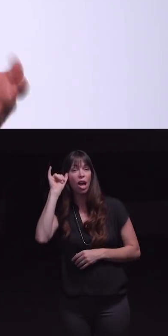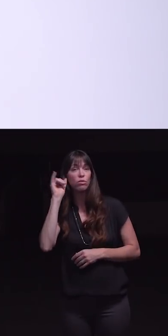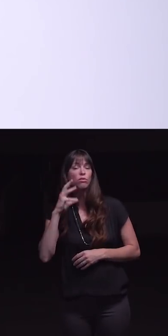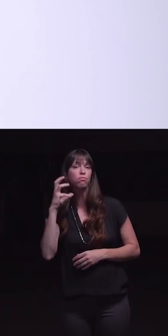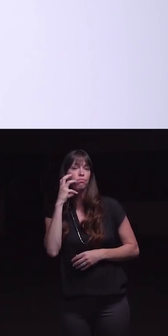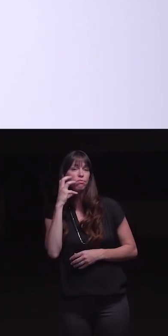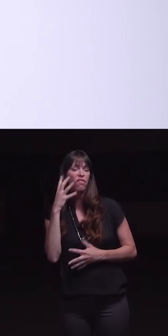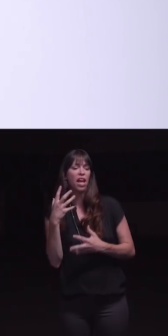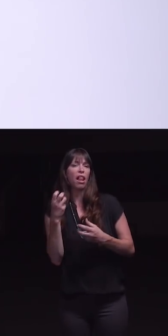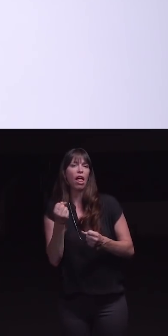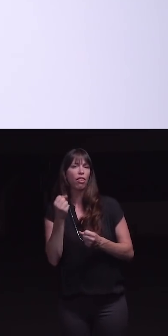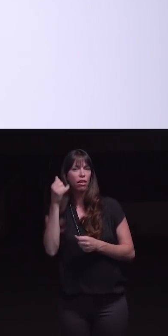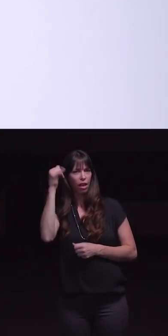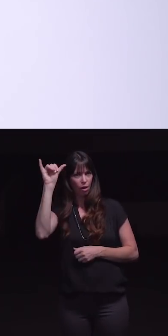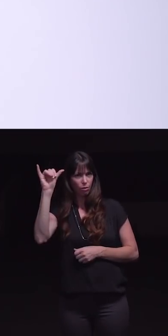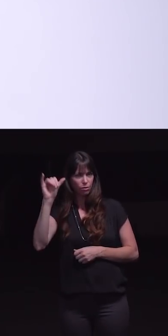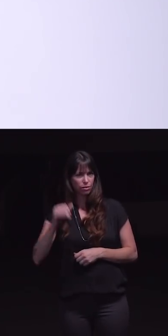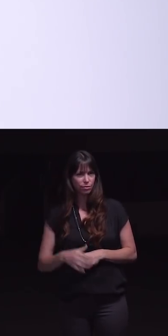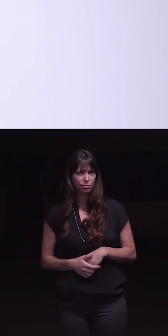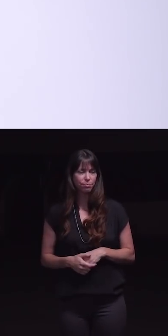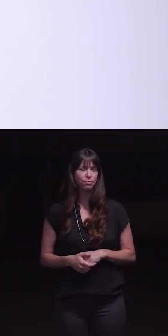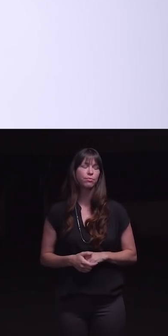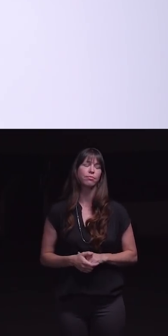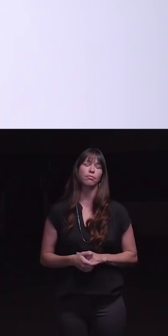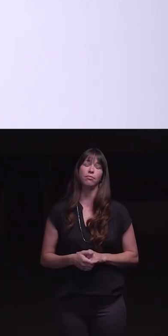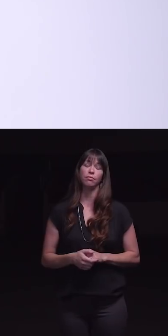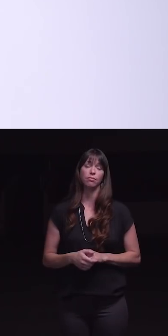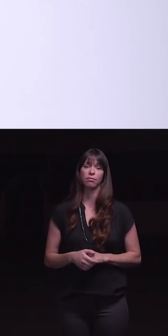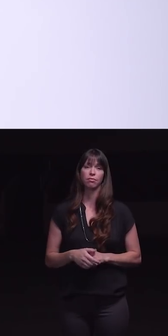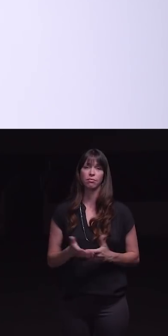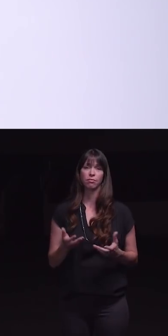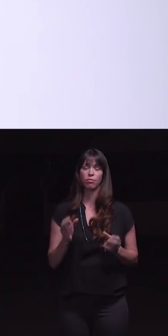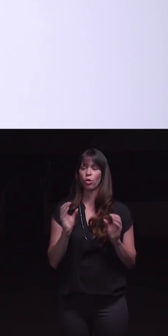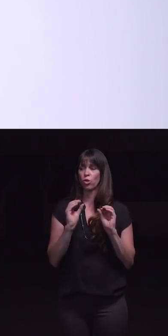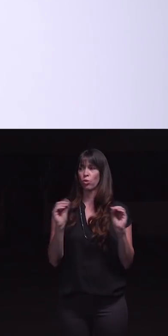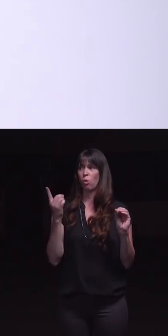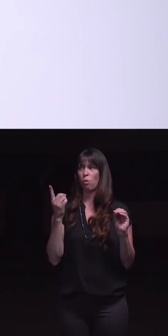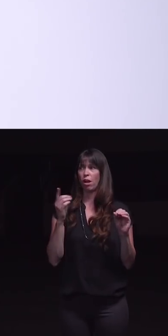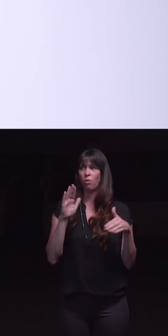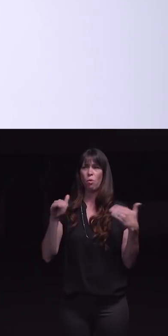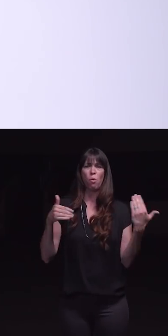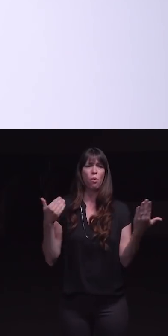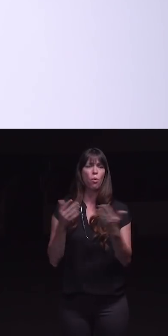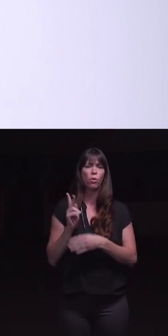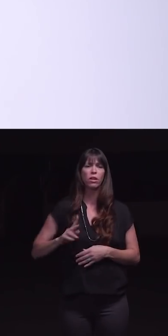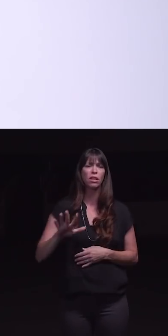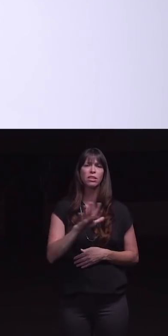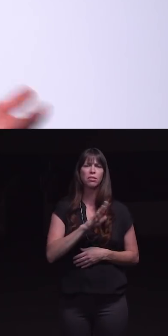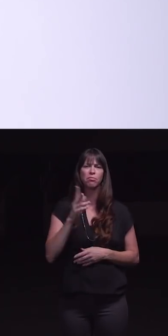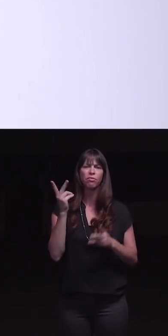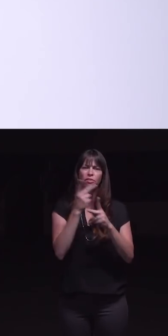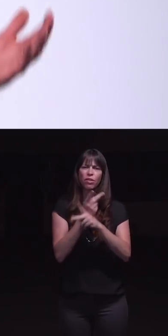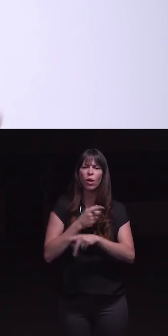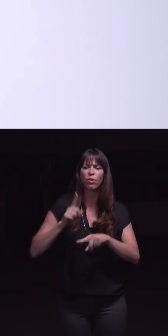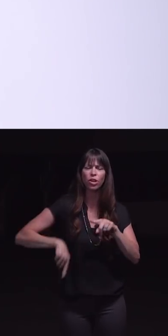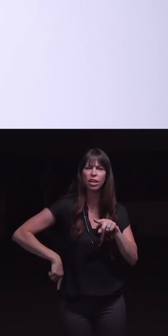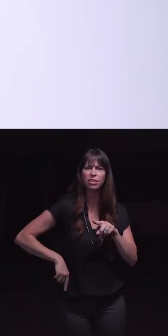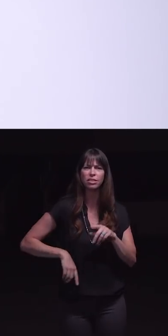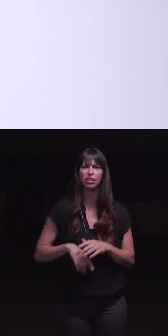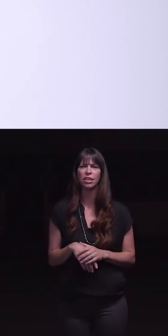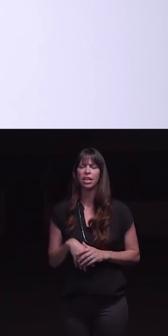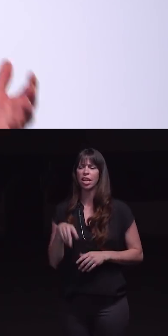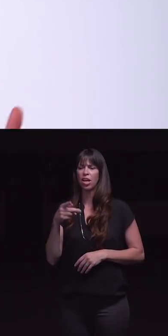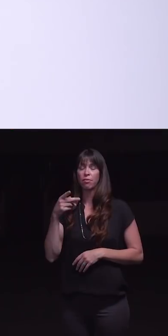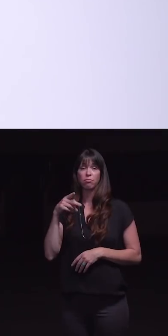cannibalism, they cannibalize the other good cows. And nobody could figure out what it meant. But Pharaoh had magicians